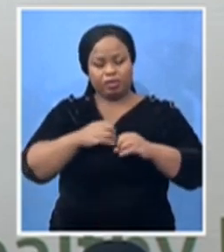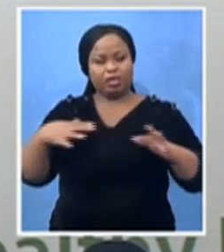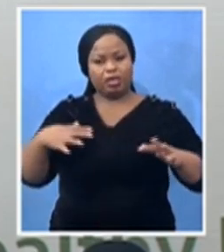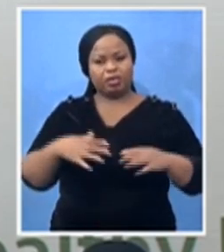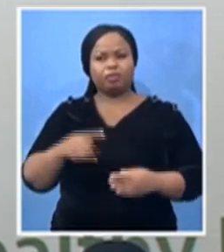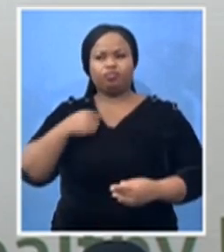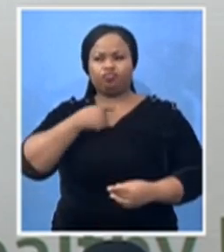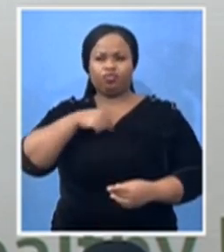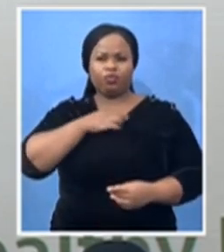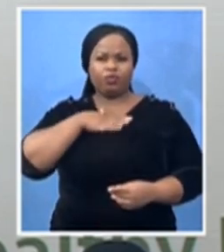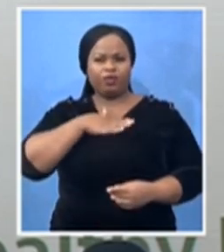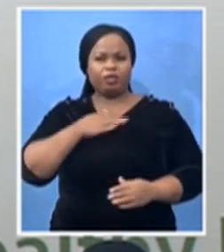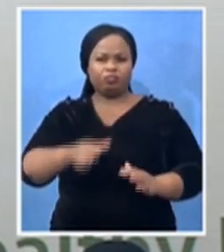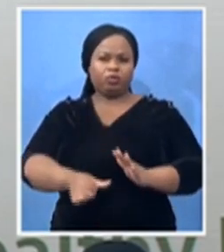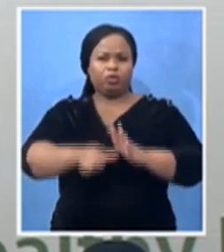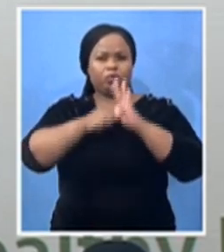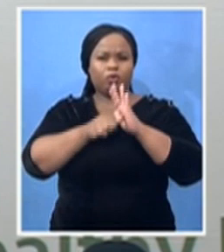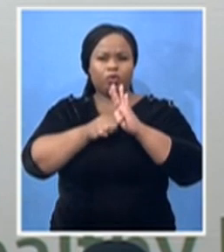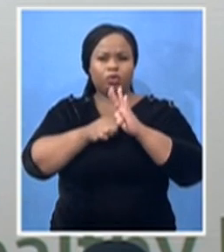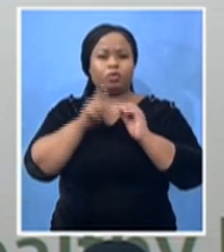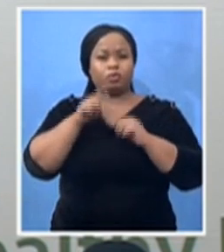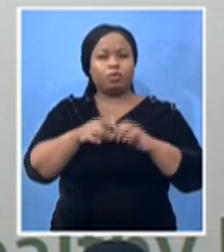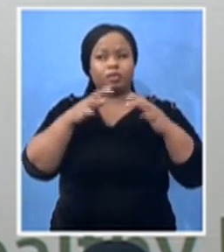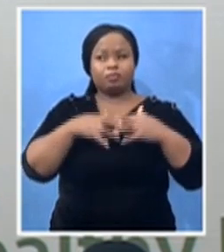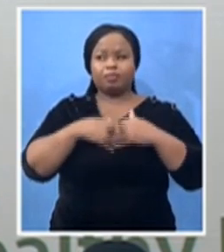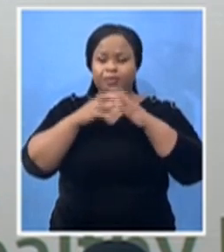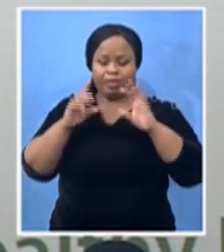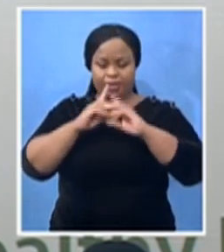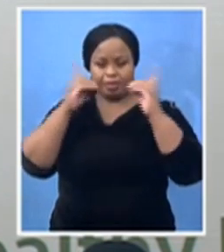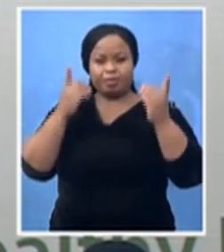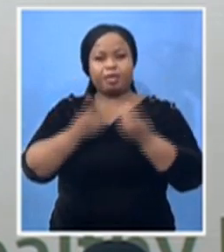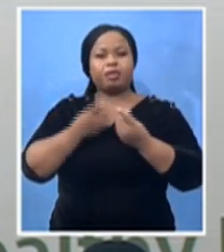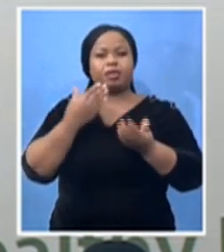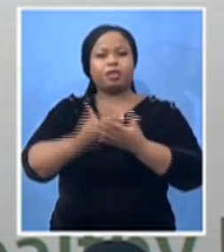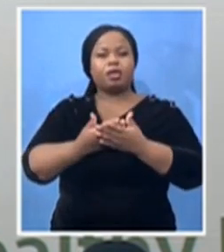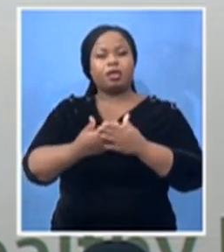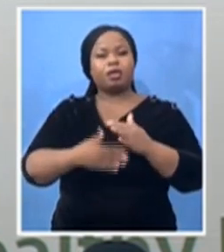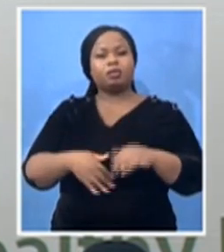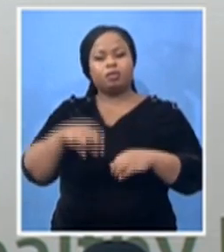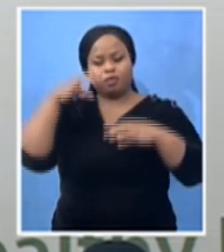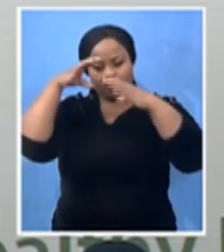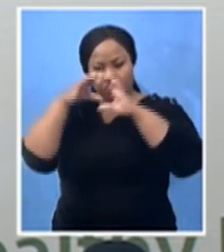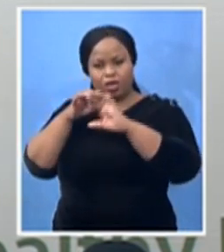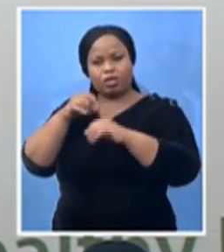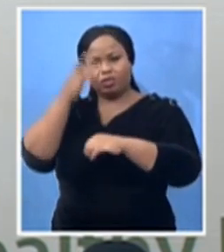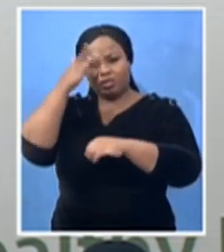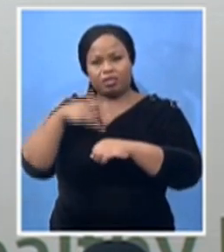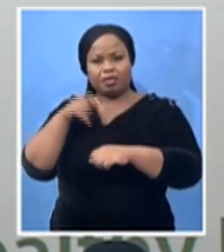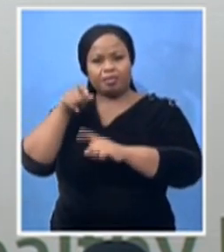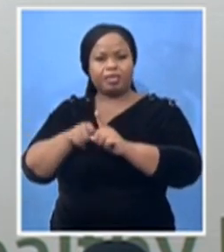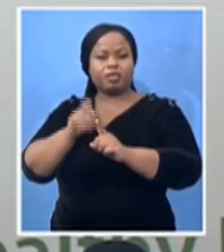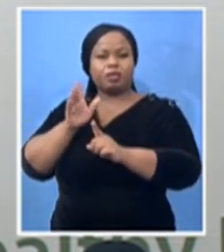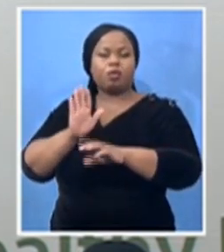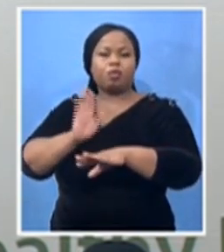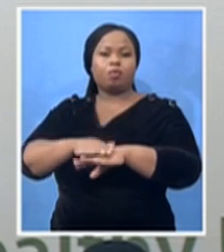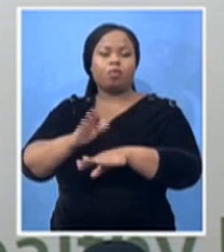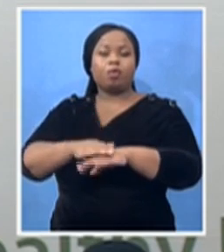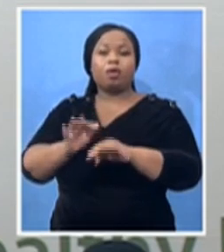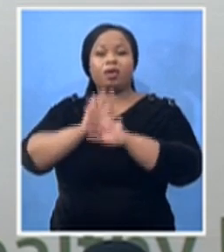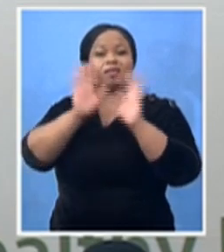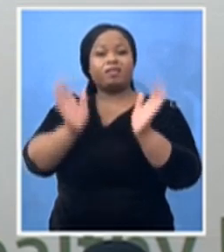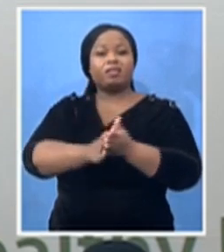create a department that is patient-centered, meaning that everything that we say and do and plan should be